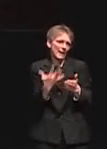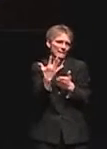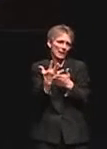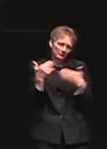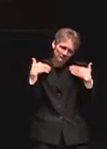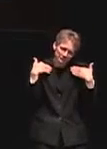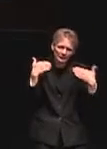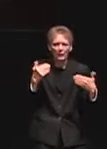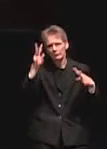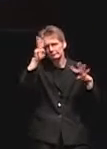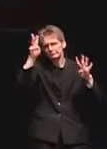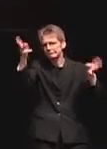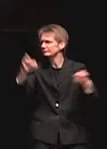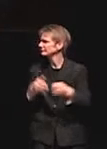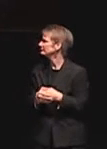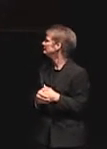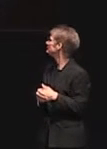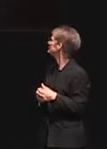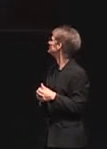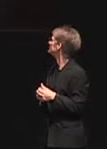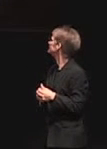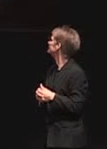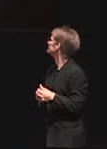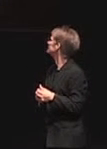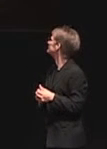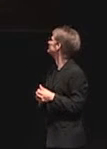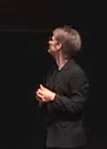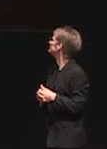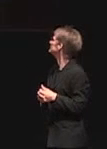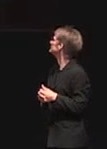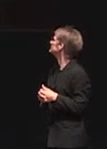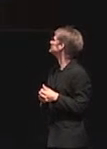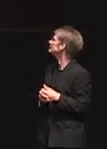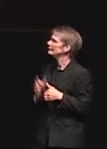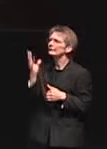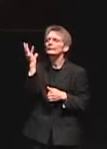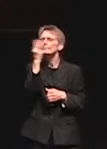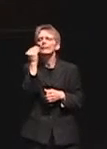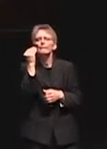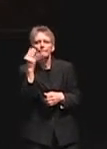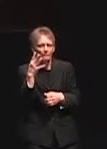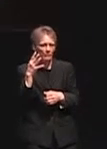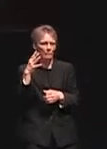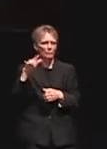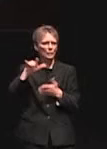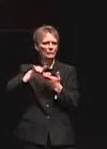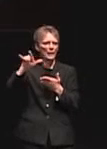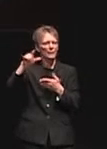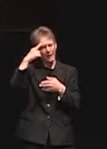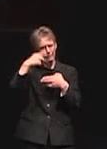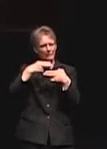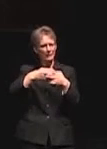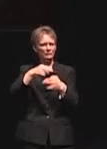then created this shadow box. This was a beautiful, beautiful airport. I think it was Leonardo da Vinci